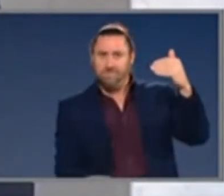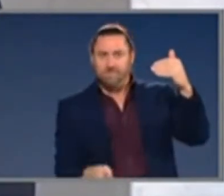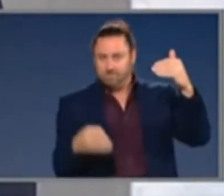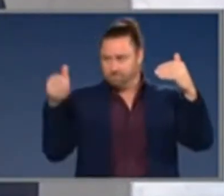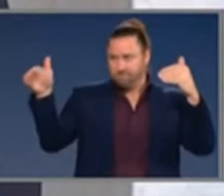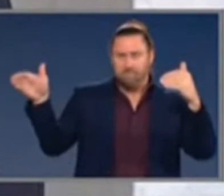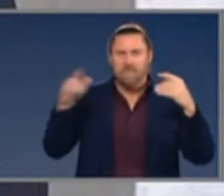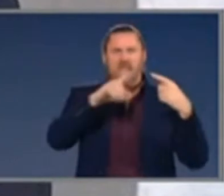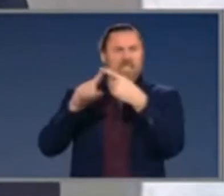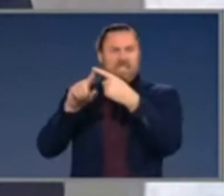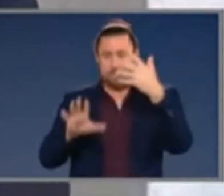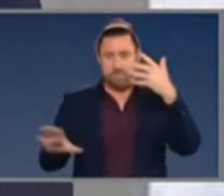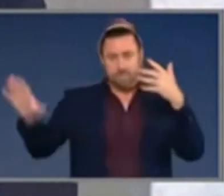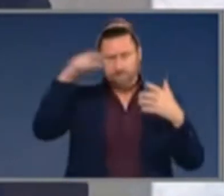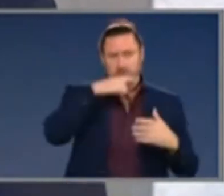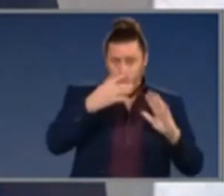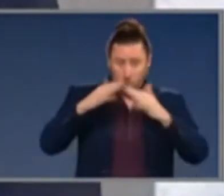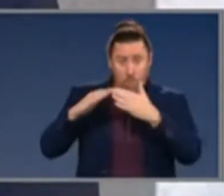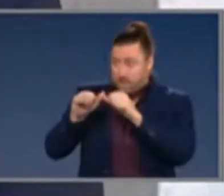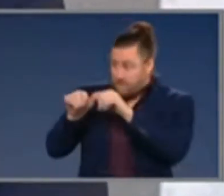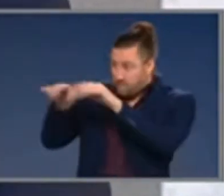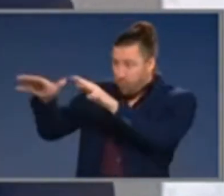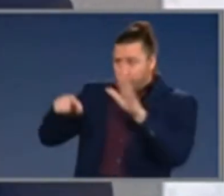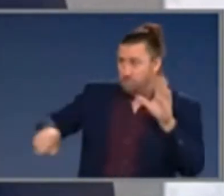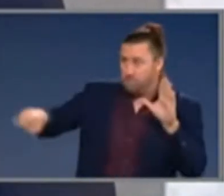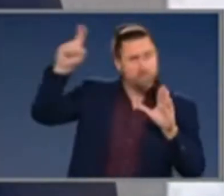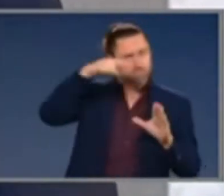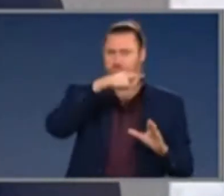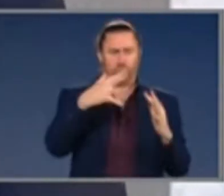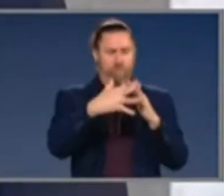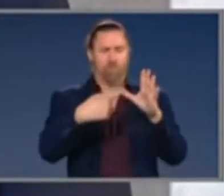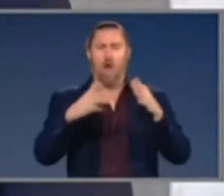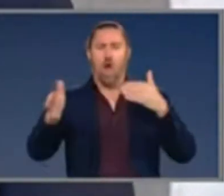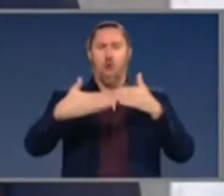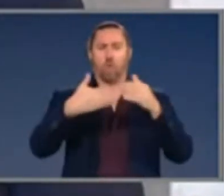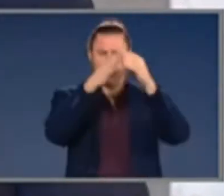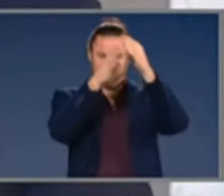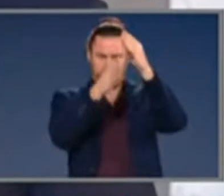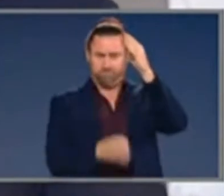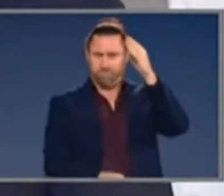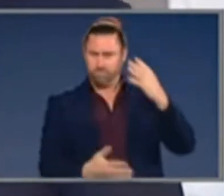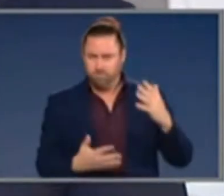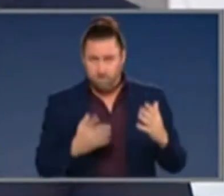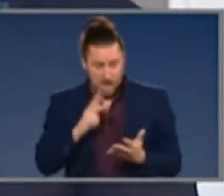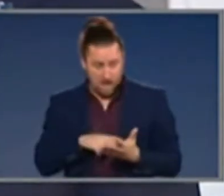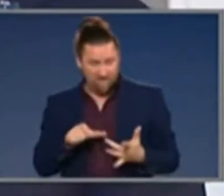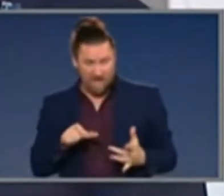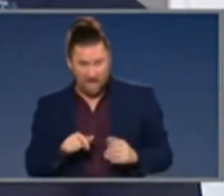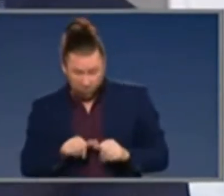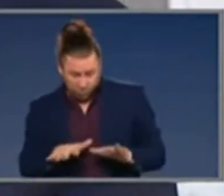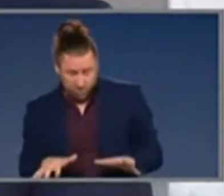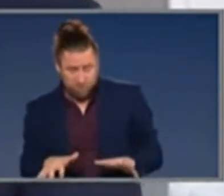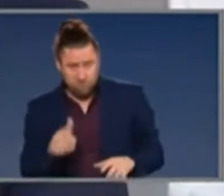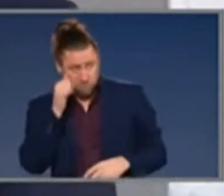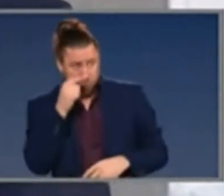states. Clearly there still is widespread community transmission, and there's the situation in Victoria. Given